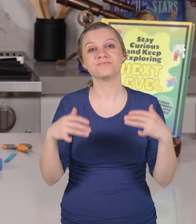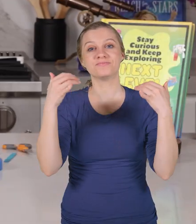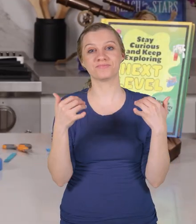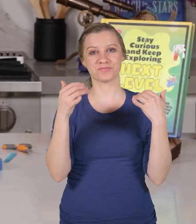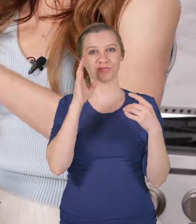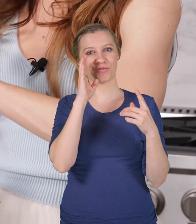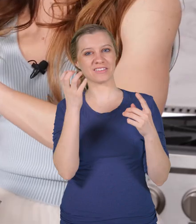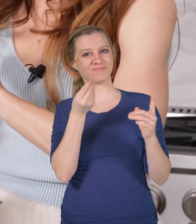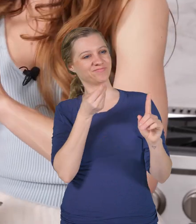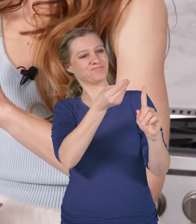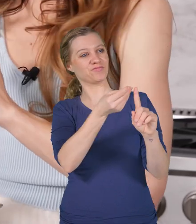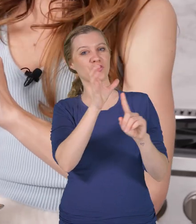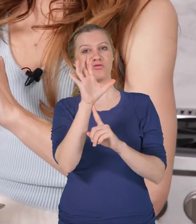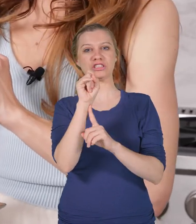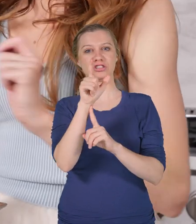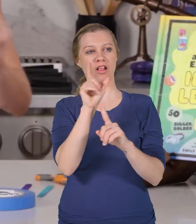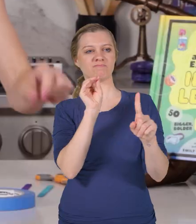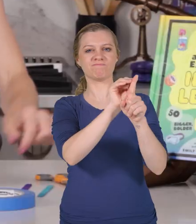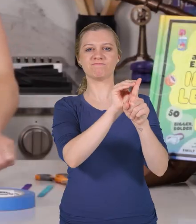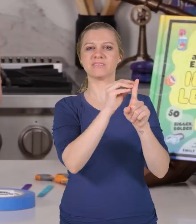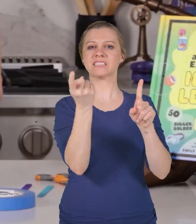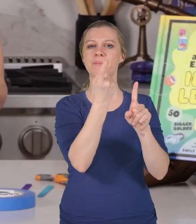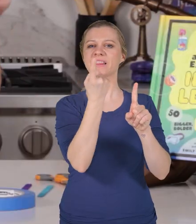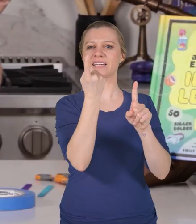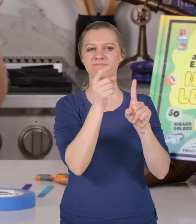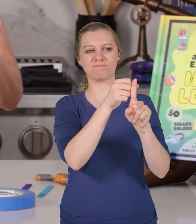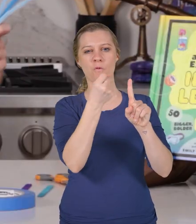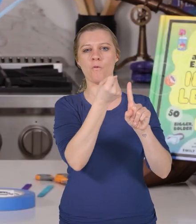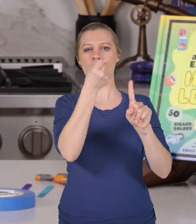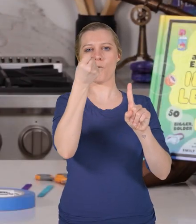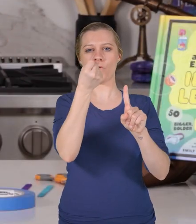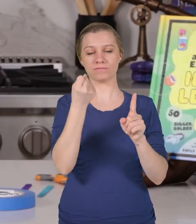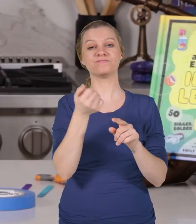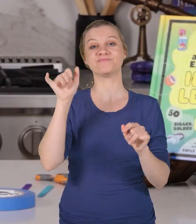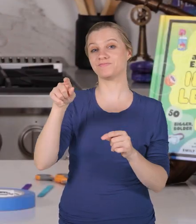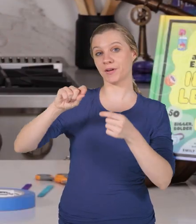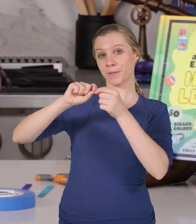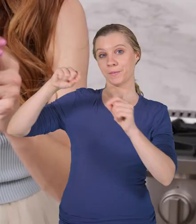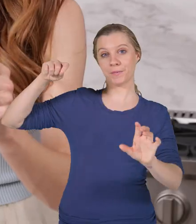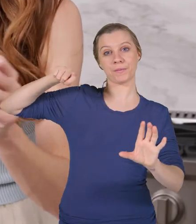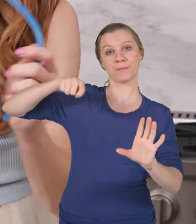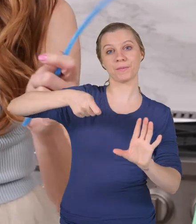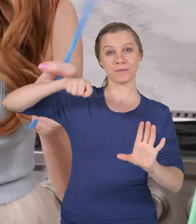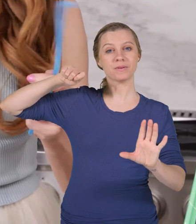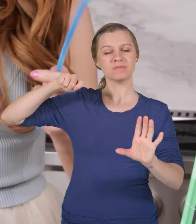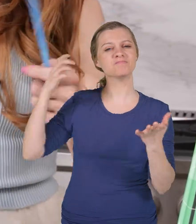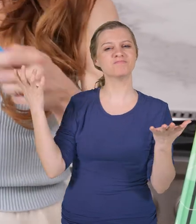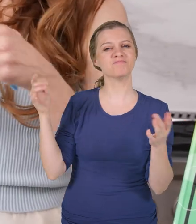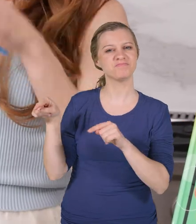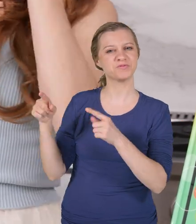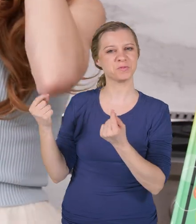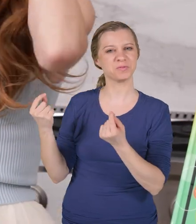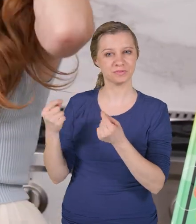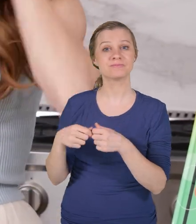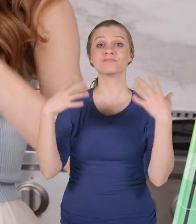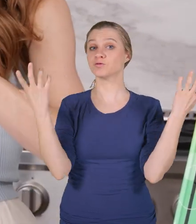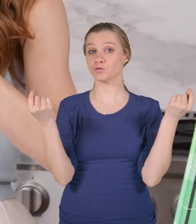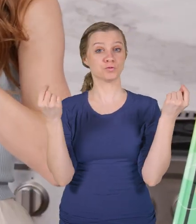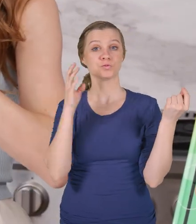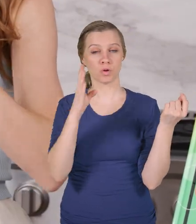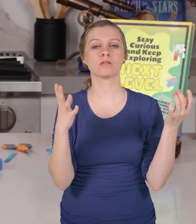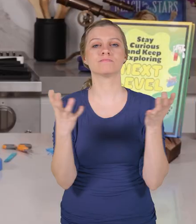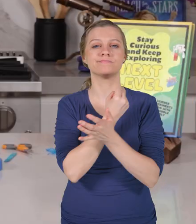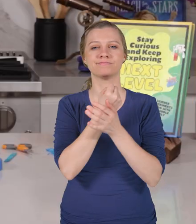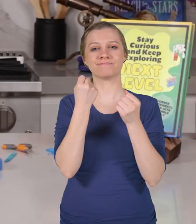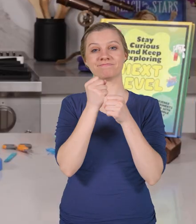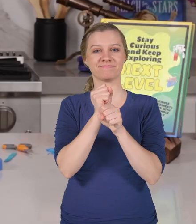those crystals something to hold on to, and that's where our pipe cleaners come in. So what we're going to do is make